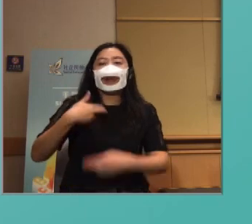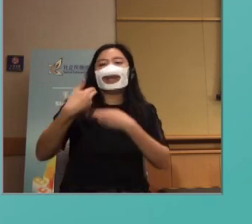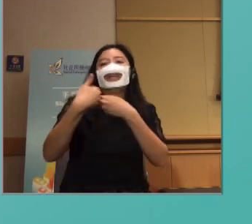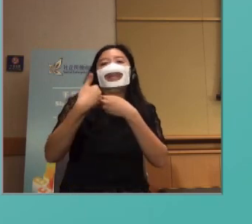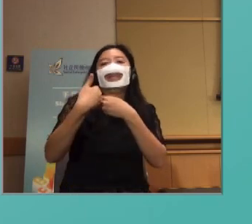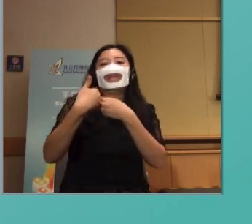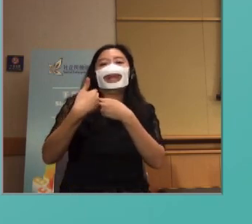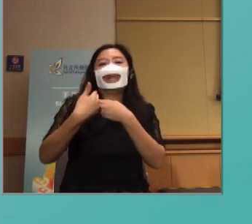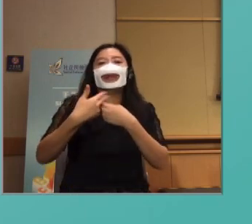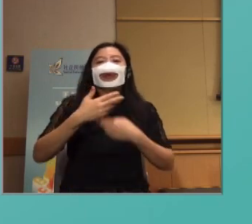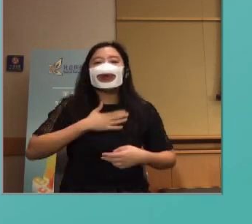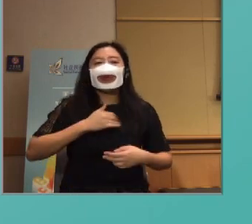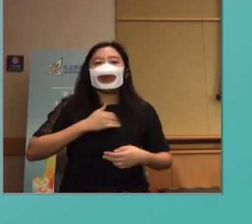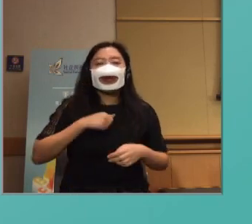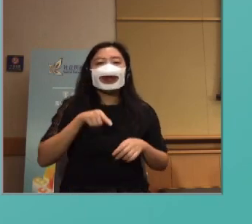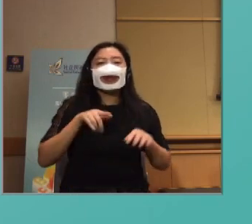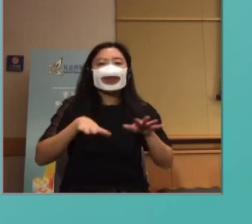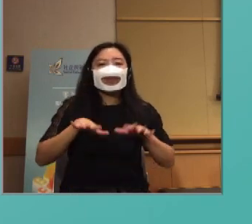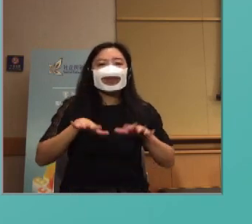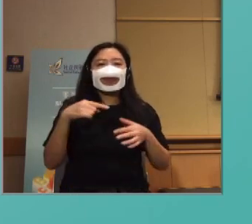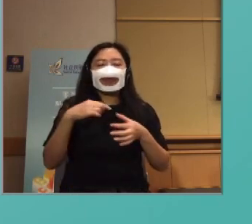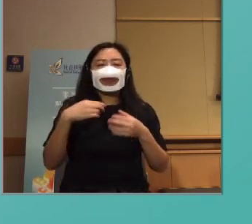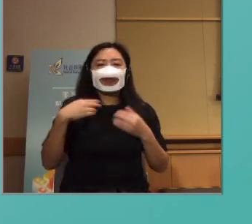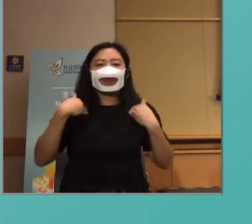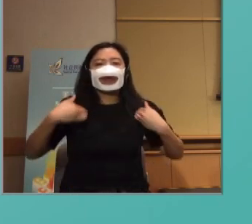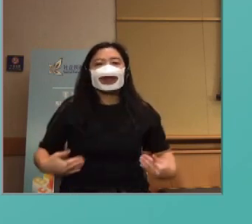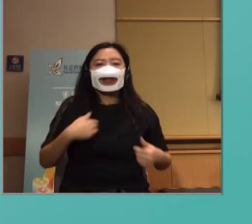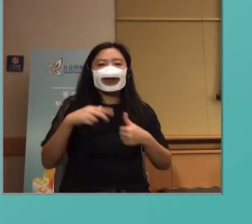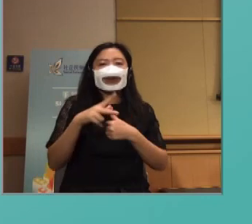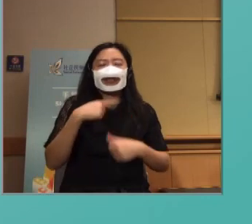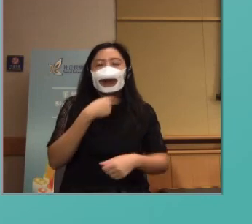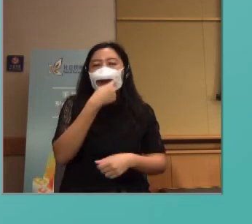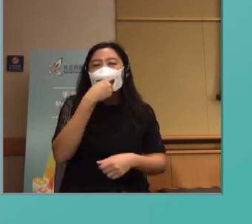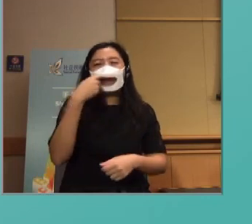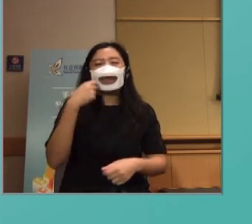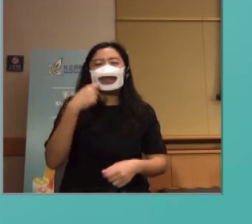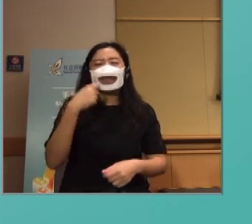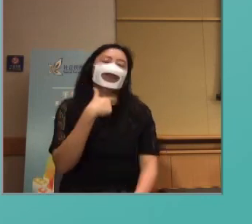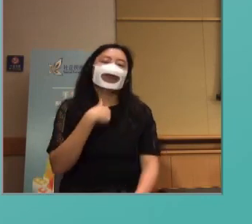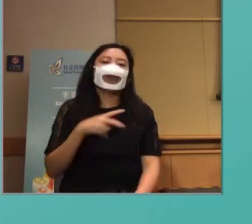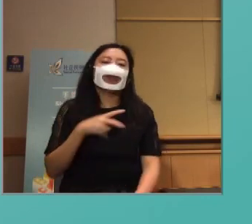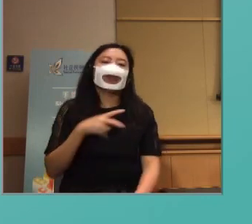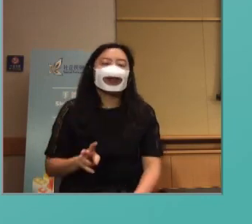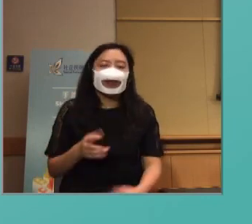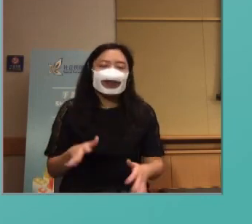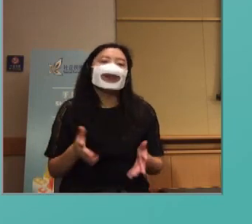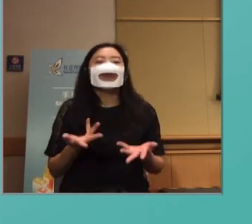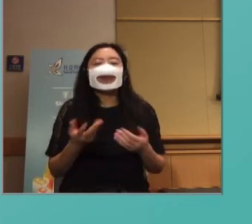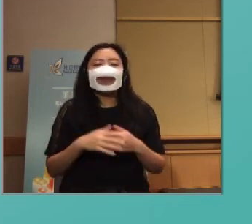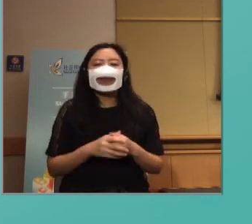have a mustache. Yuck. So, so here you are, me and my big